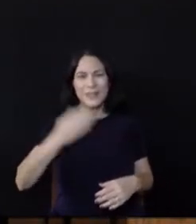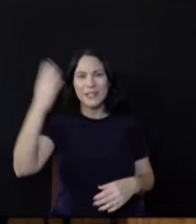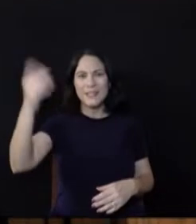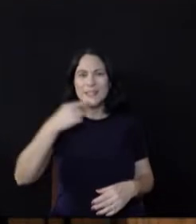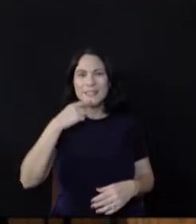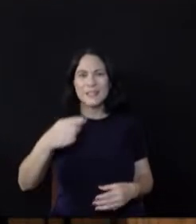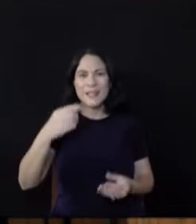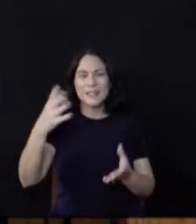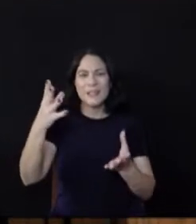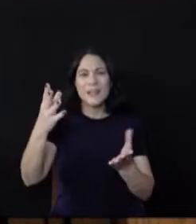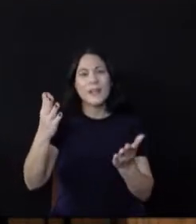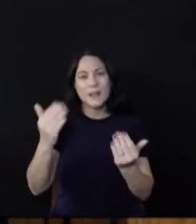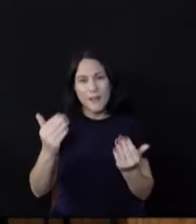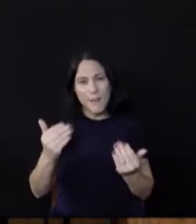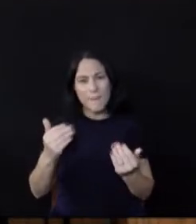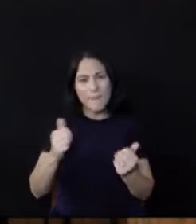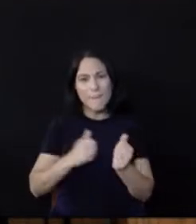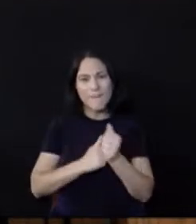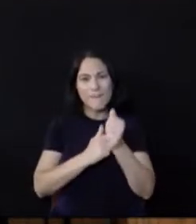follow me.